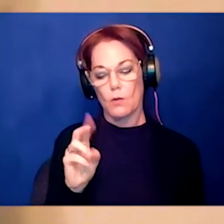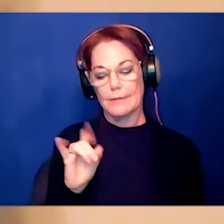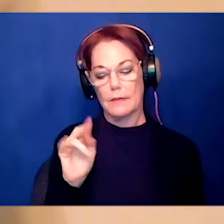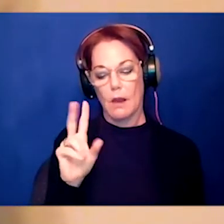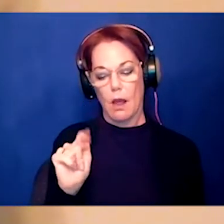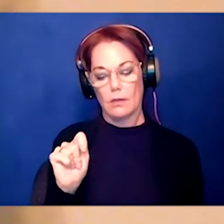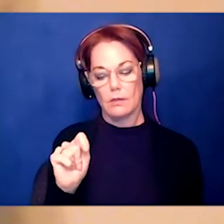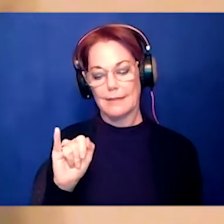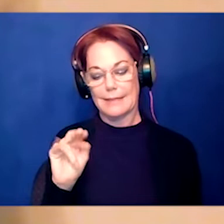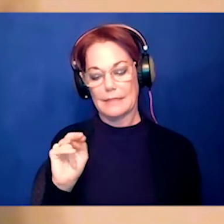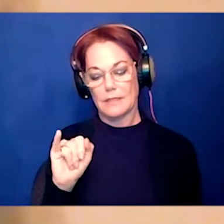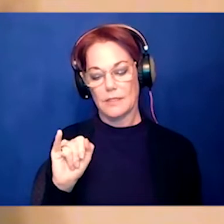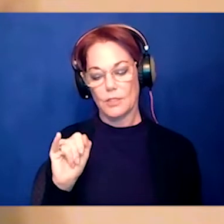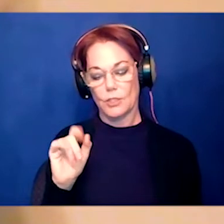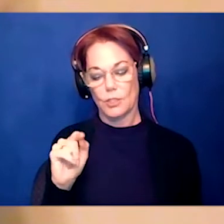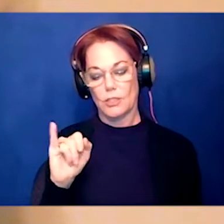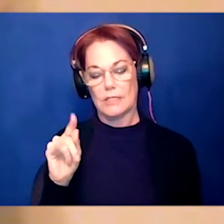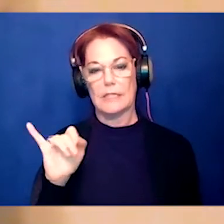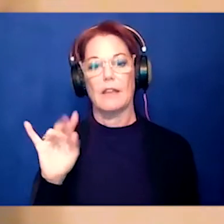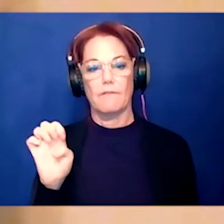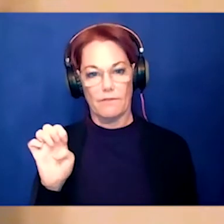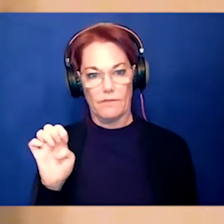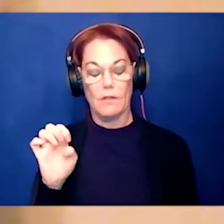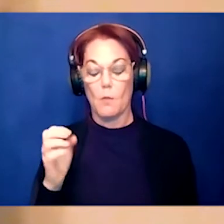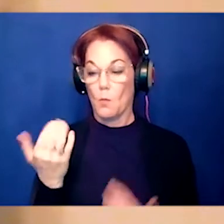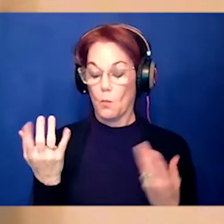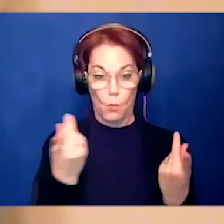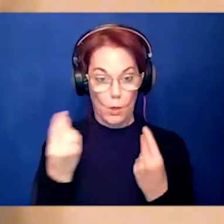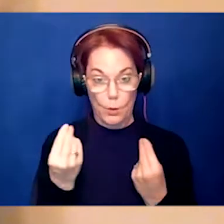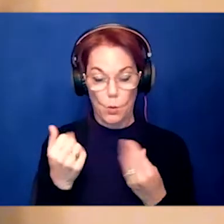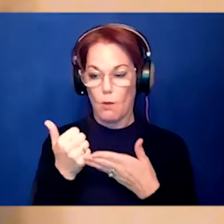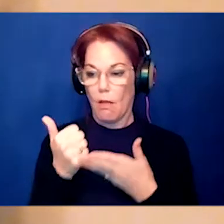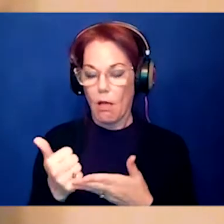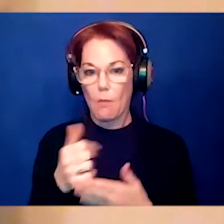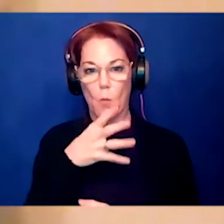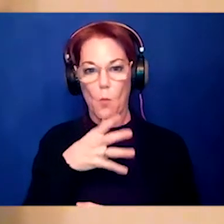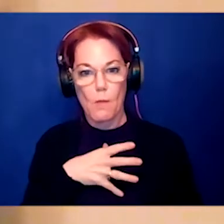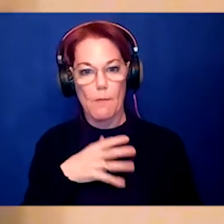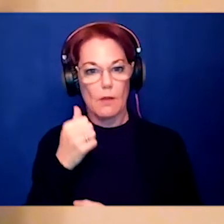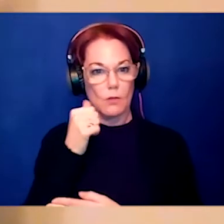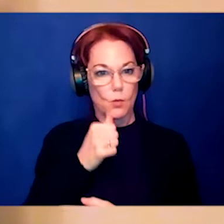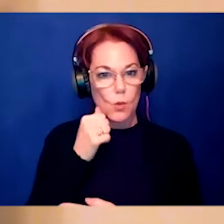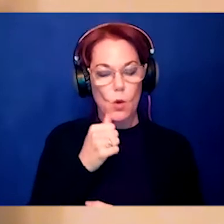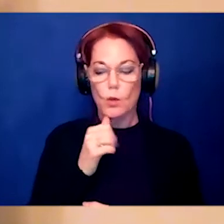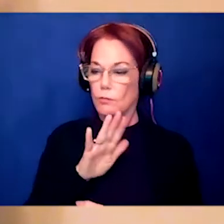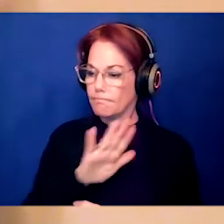Africa to attend higher education and also helping women and girls to share their stories.